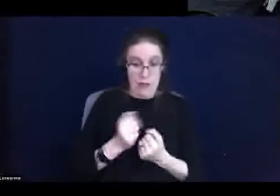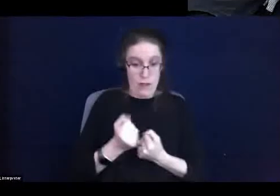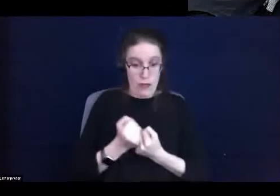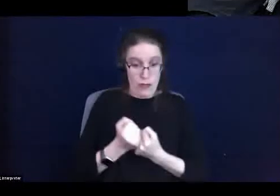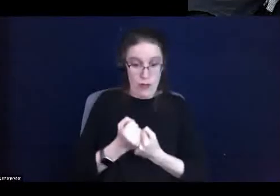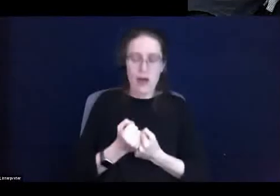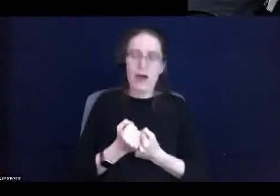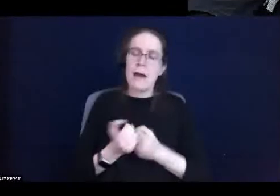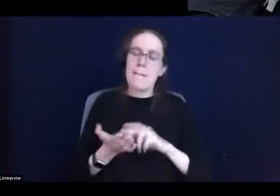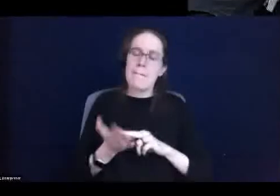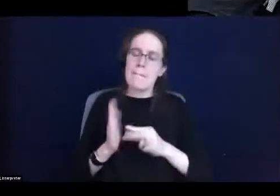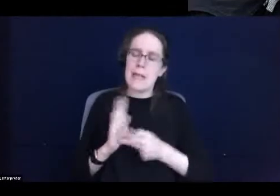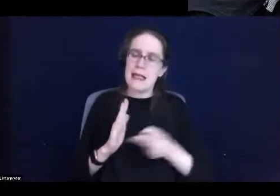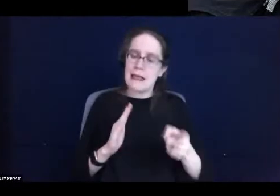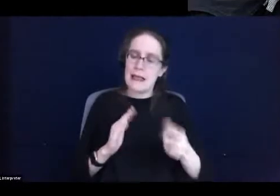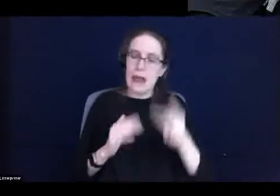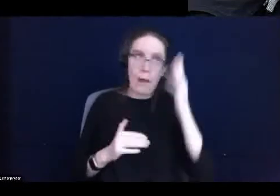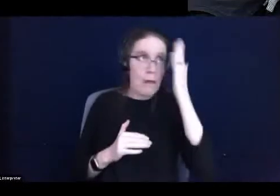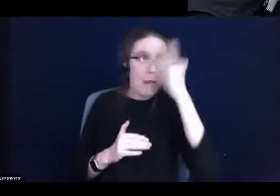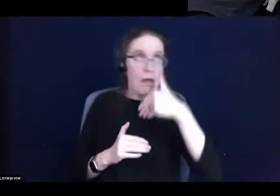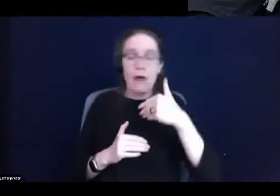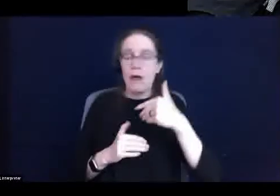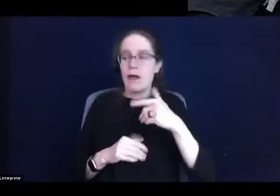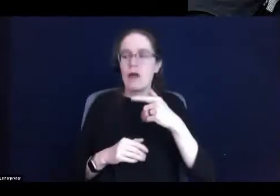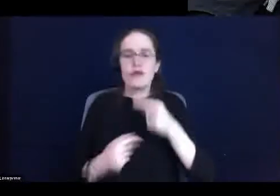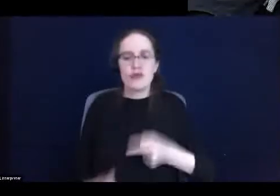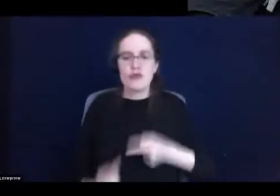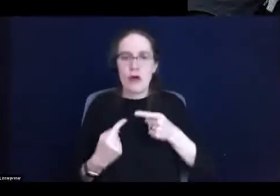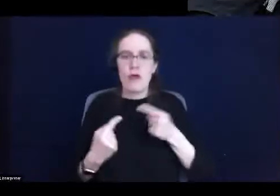works for them when it comes to grounding and long-term healing.